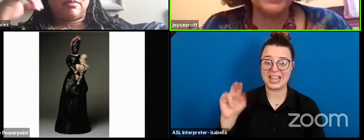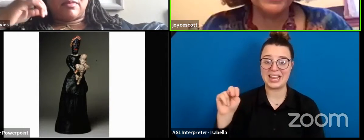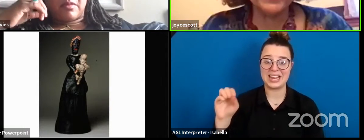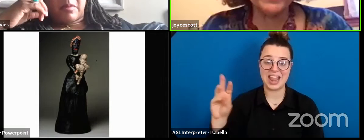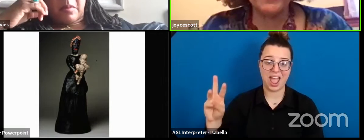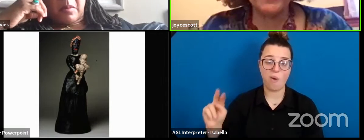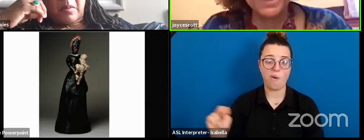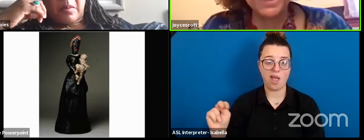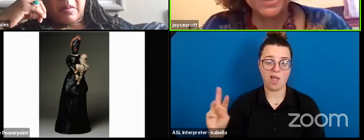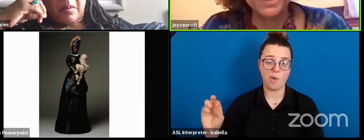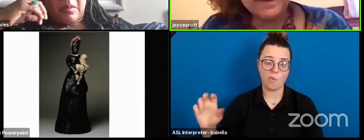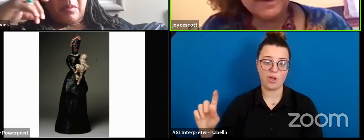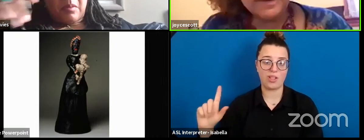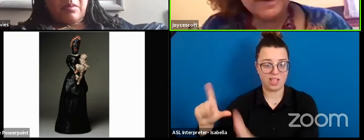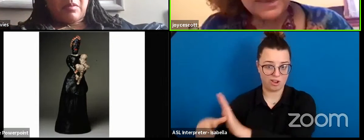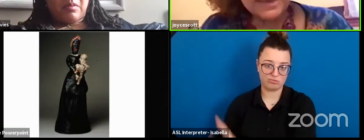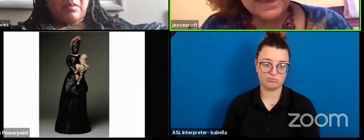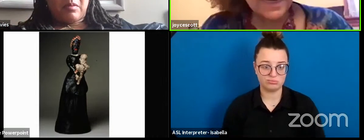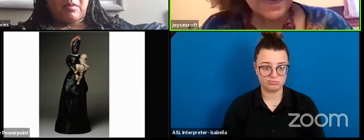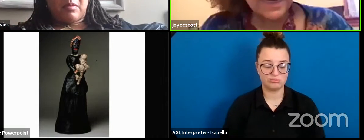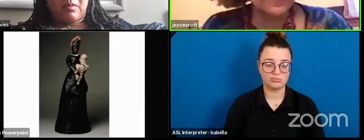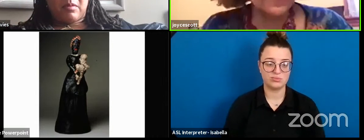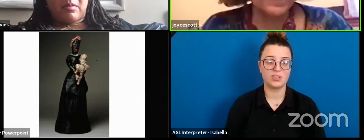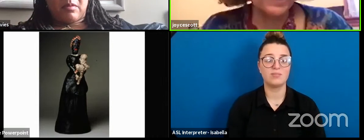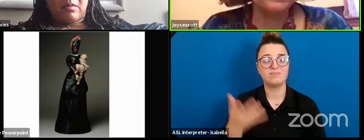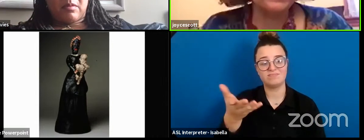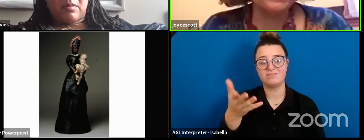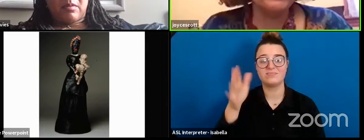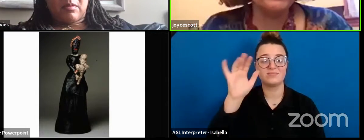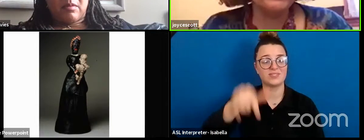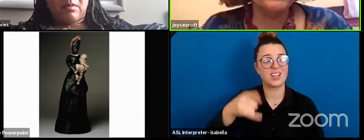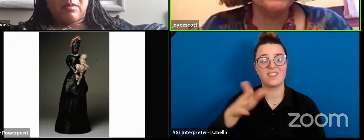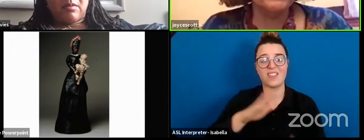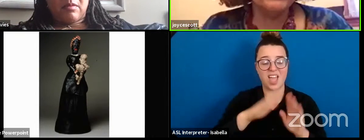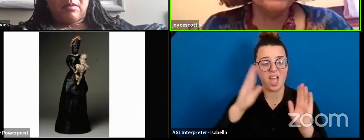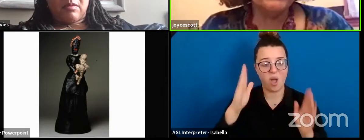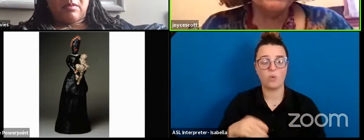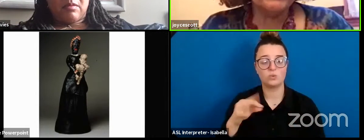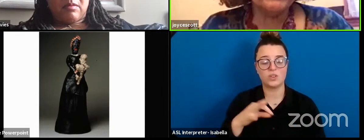that African-American women had in the houses of white people.